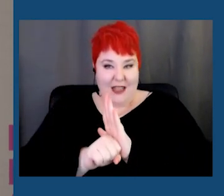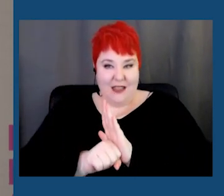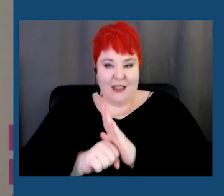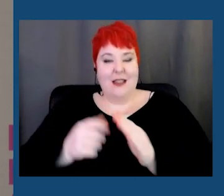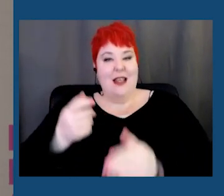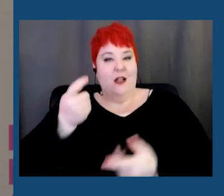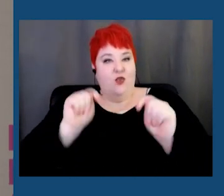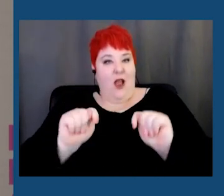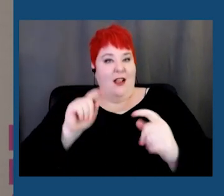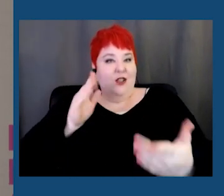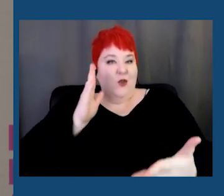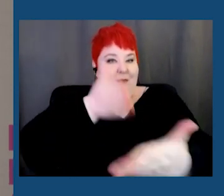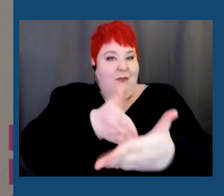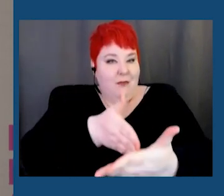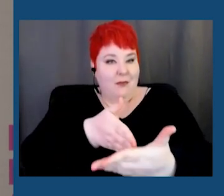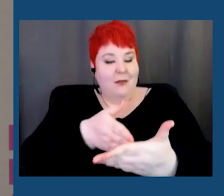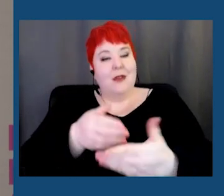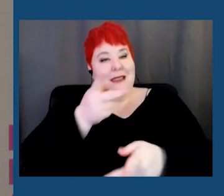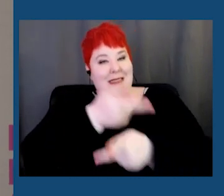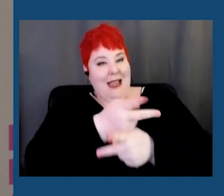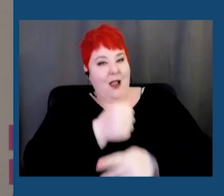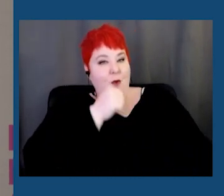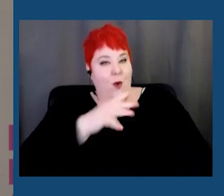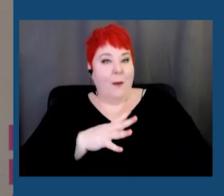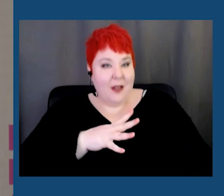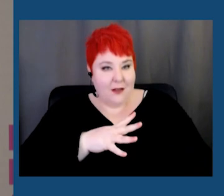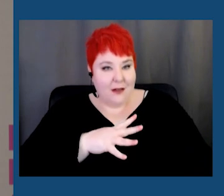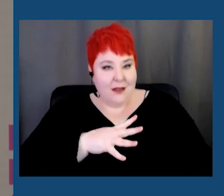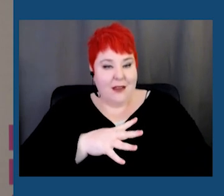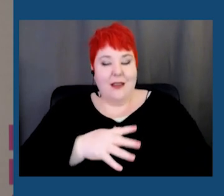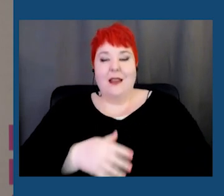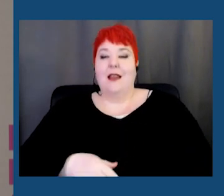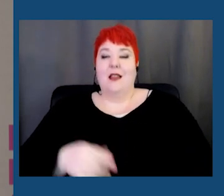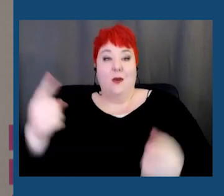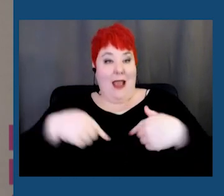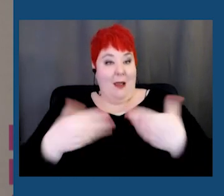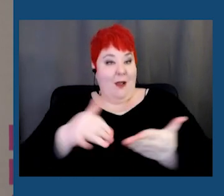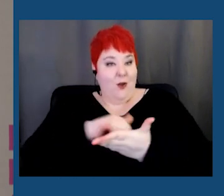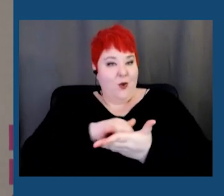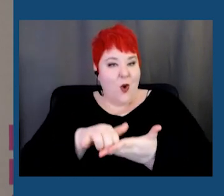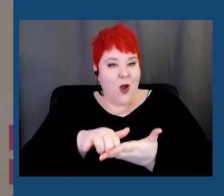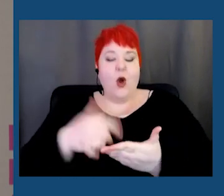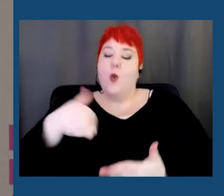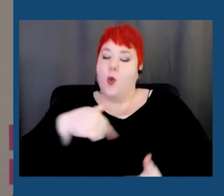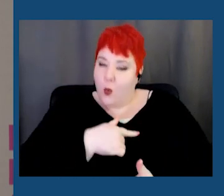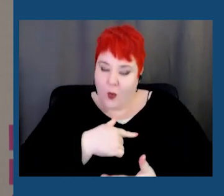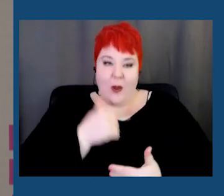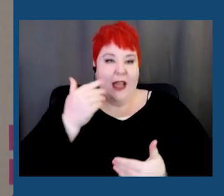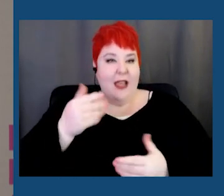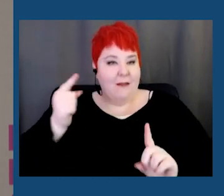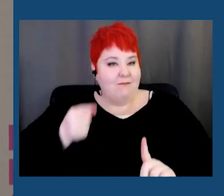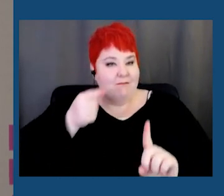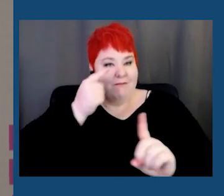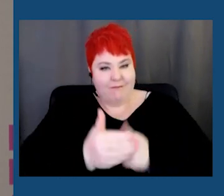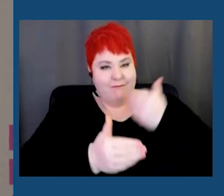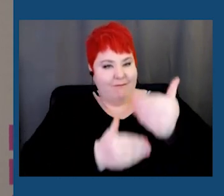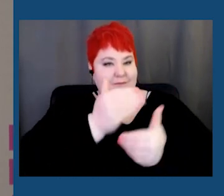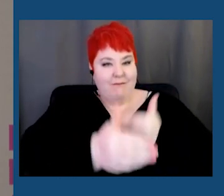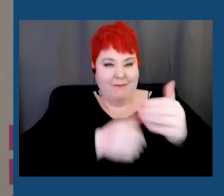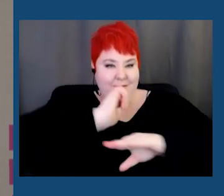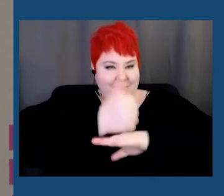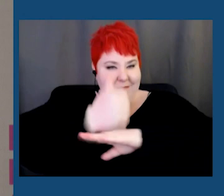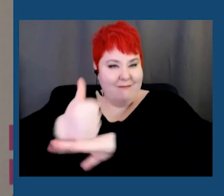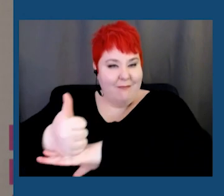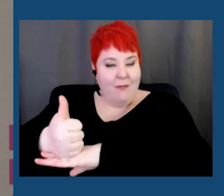care of a woman who came to New York. We took those steps, but we also knew there was one more thing we needed to do. And I called